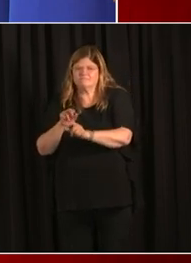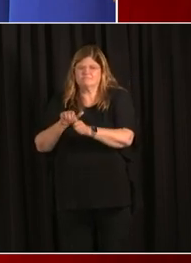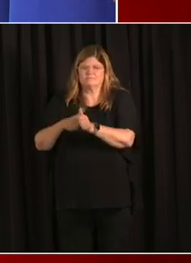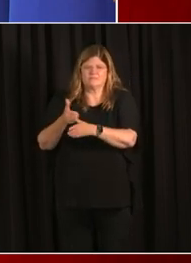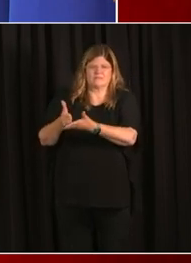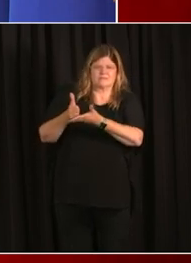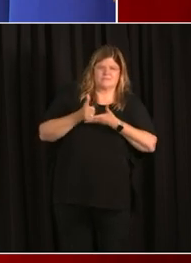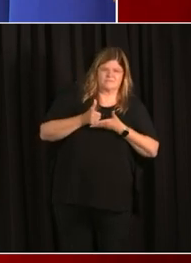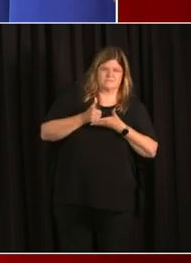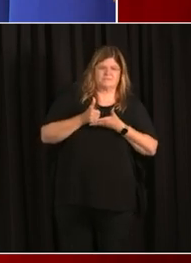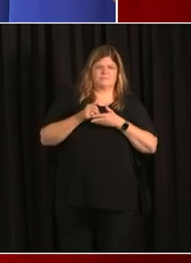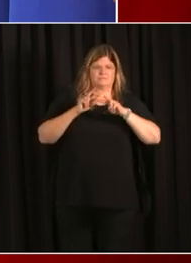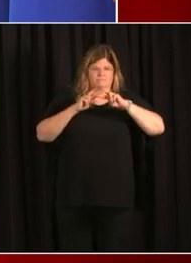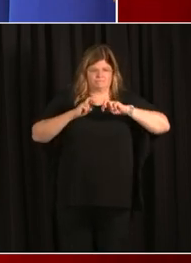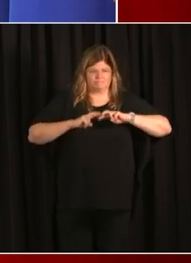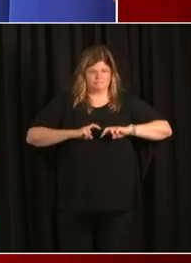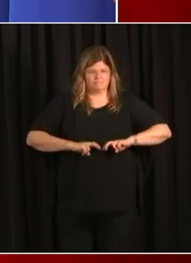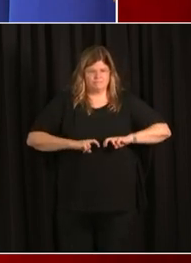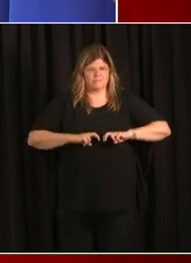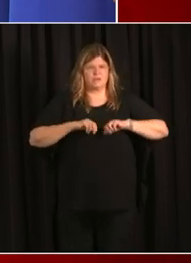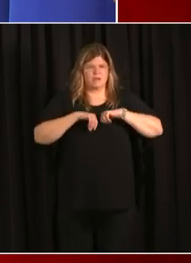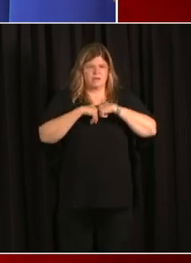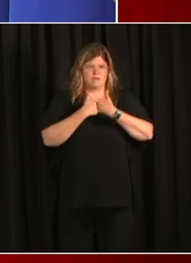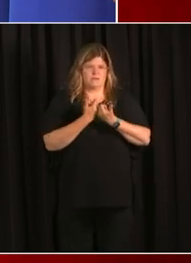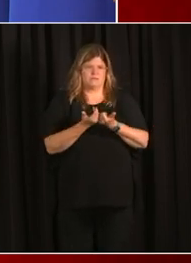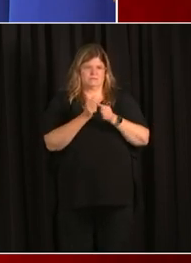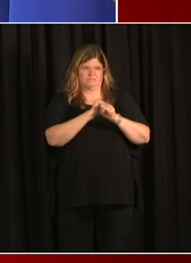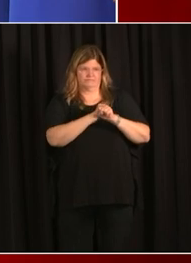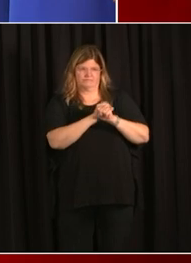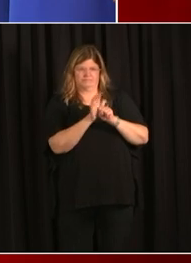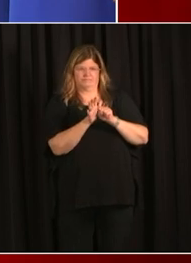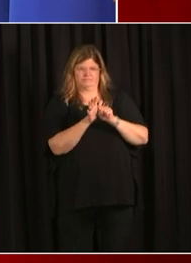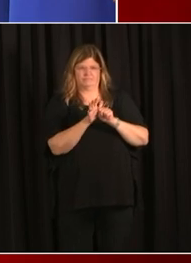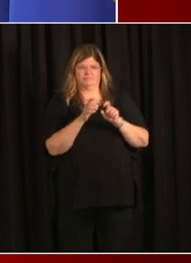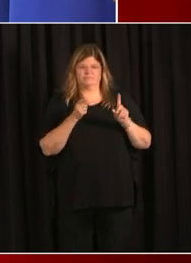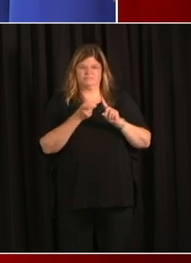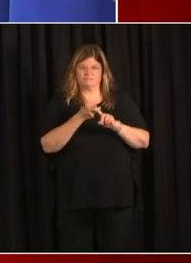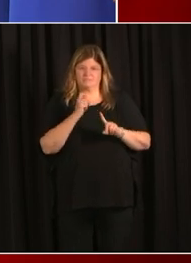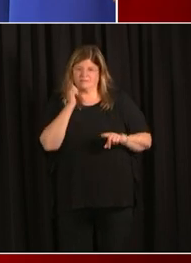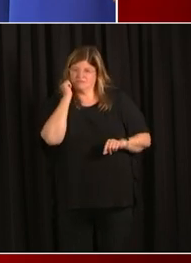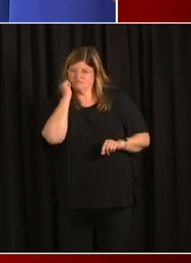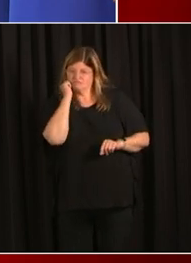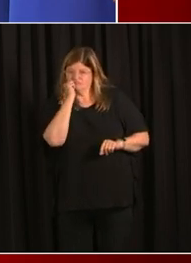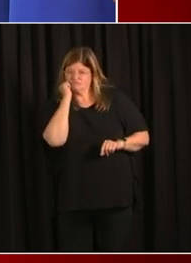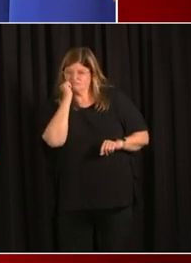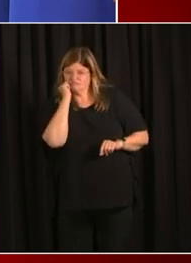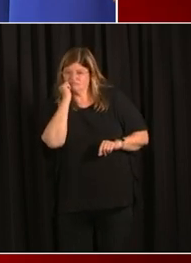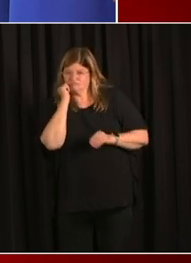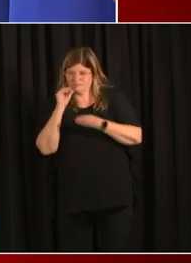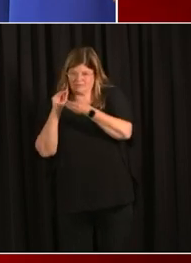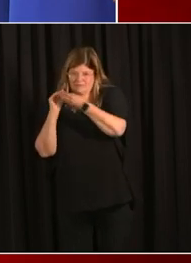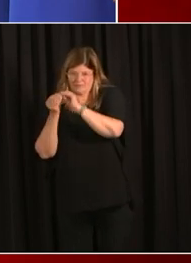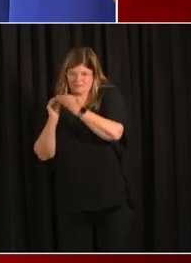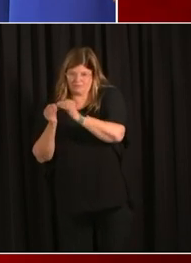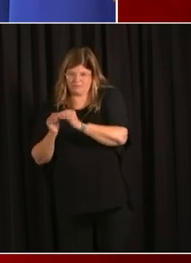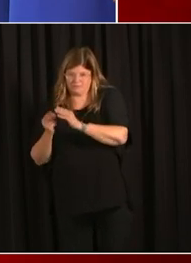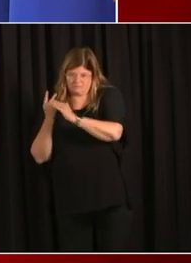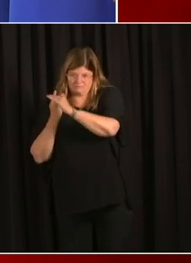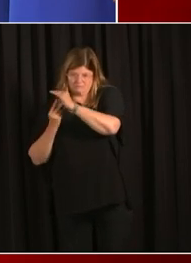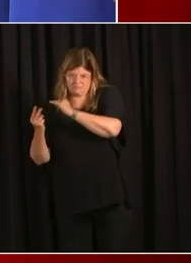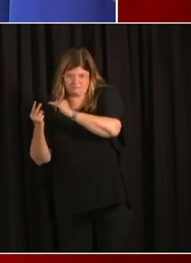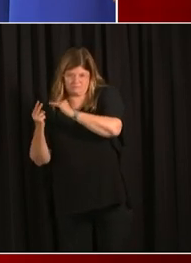to understand how the pandemic is moving from a data perspective in terms of the number of people who are